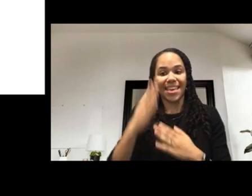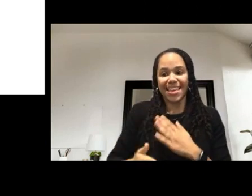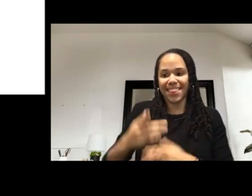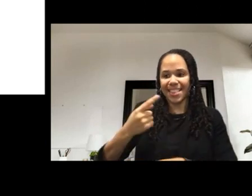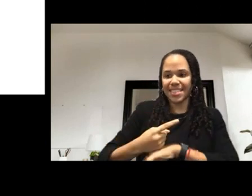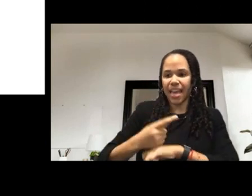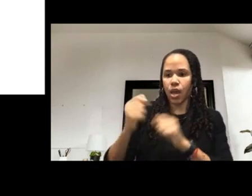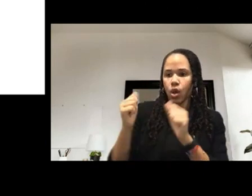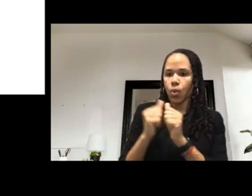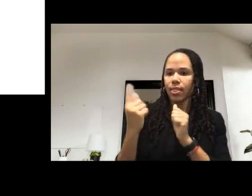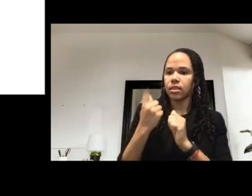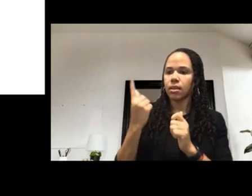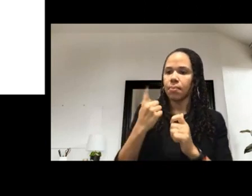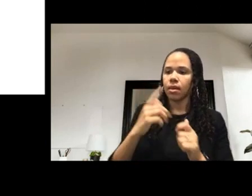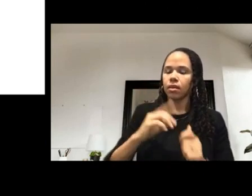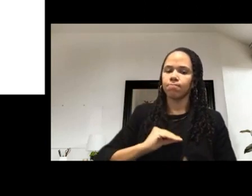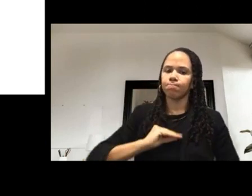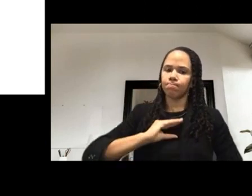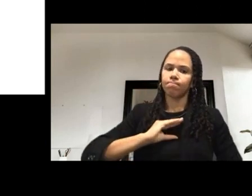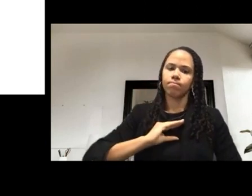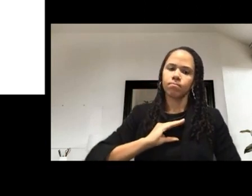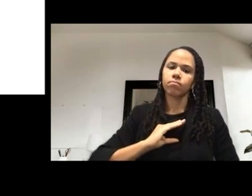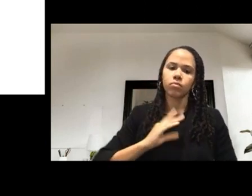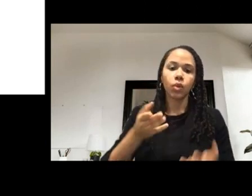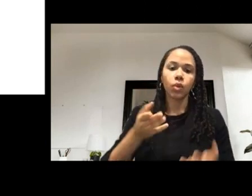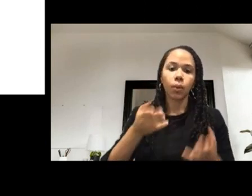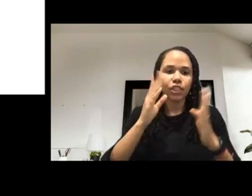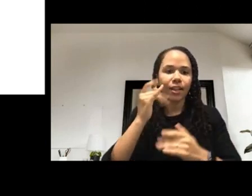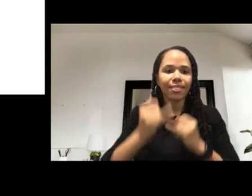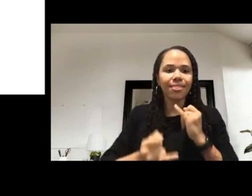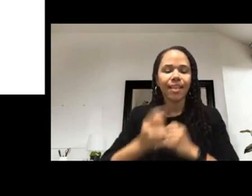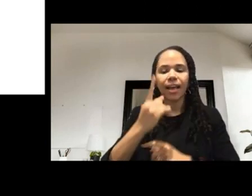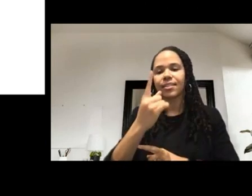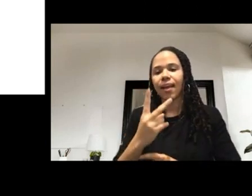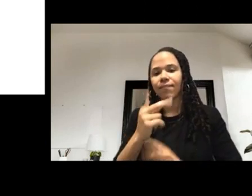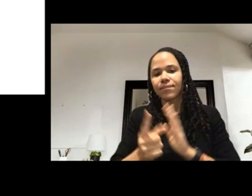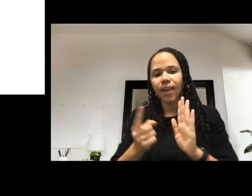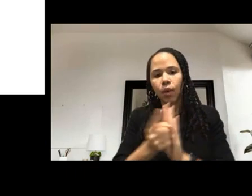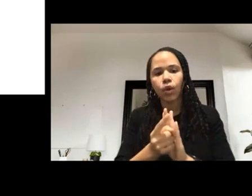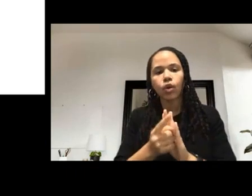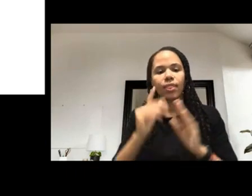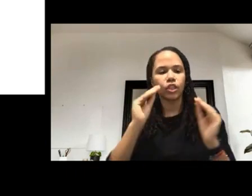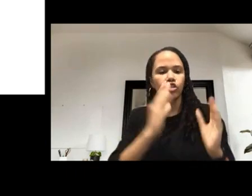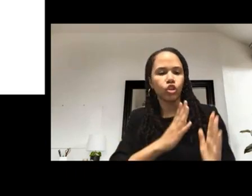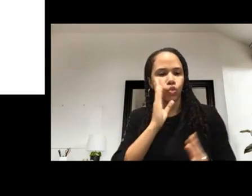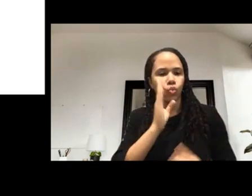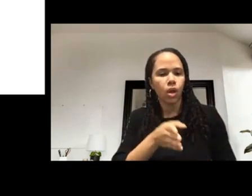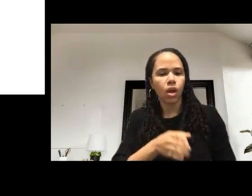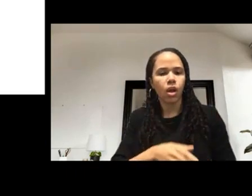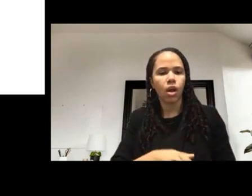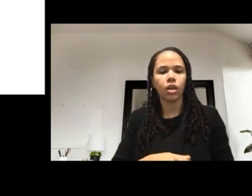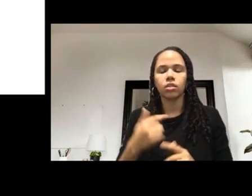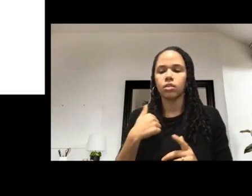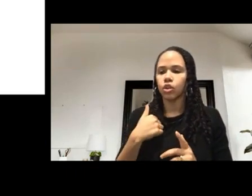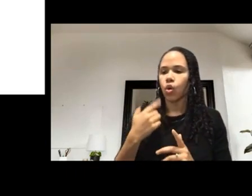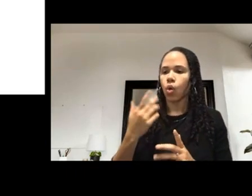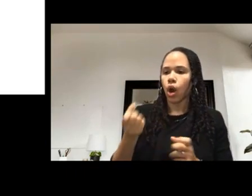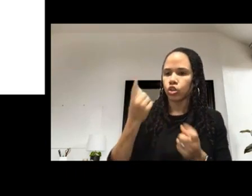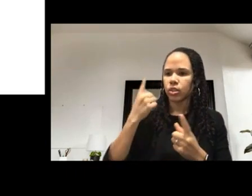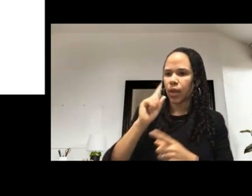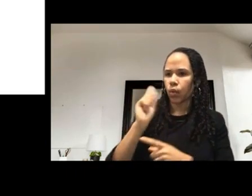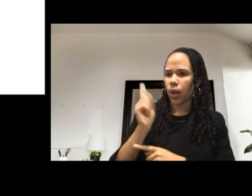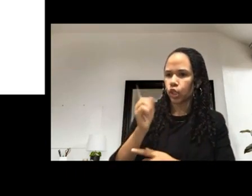So the instructor would pay attention in the last half hour to figure out if there's where the good opportunities were to stop work each day, and